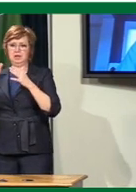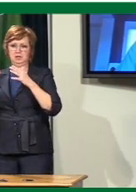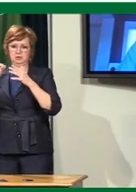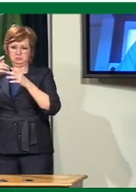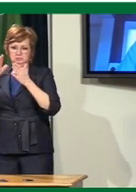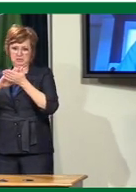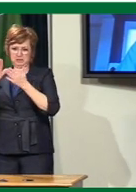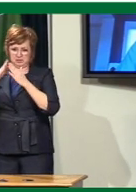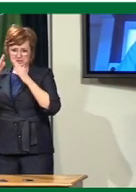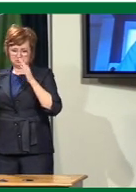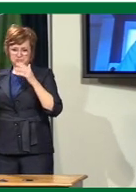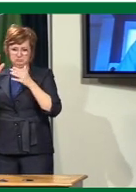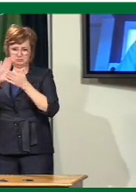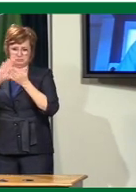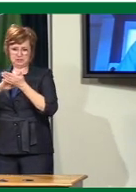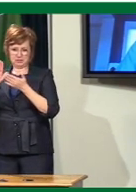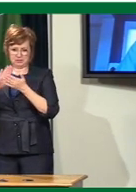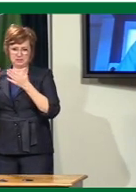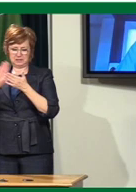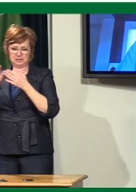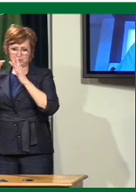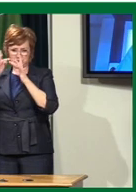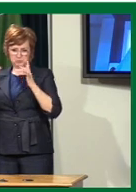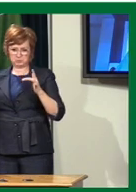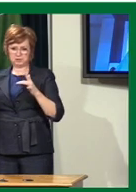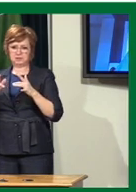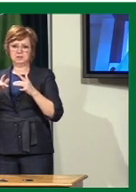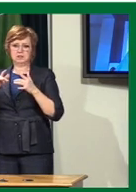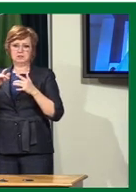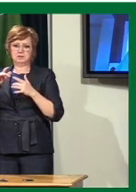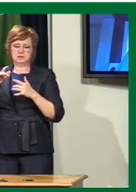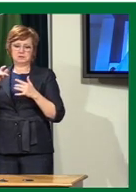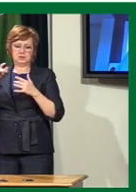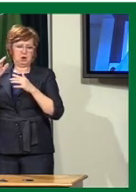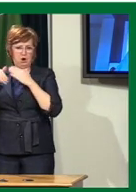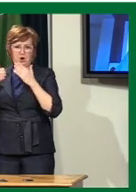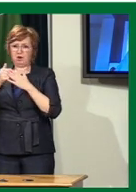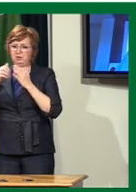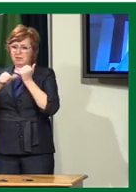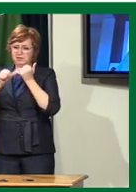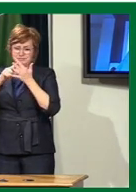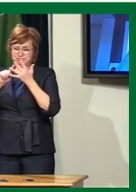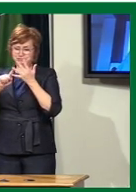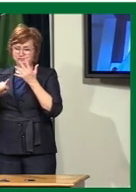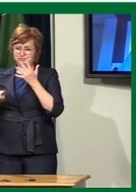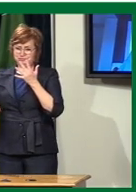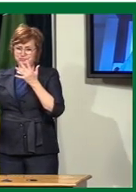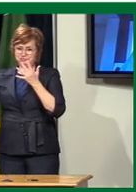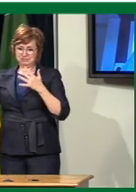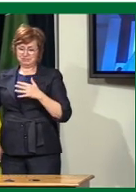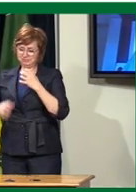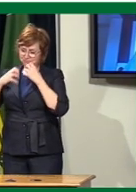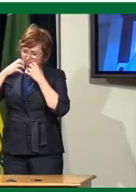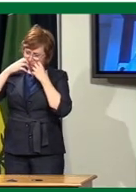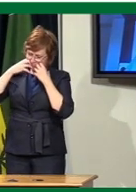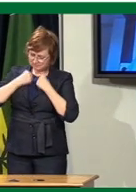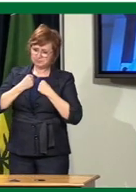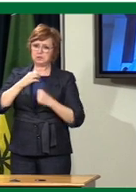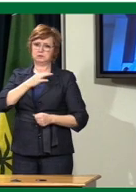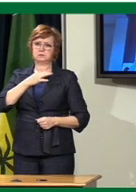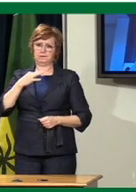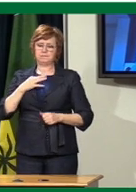aides, continuing care aides. Like, these are the biggest resource we have, and they're our biggest asset. So what it